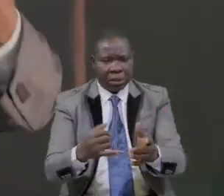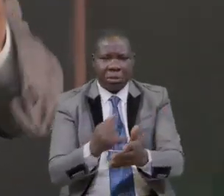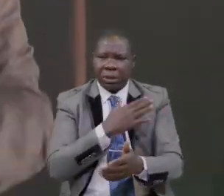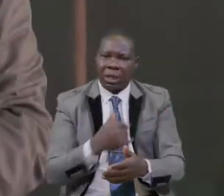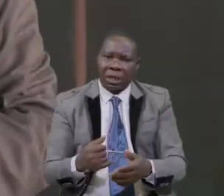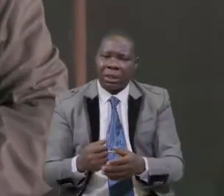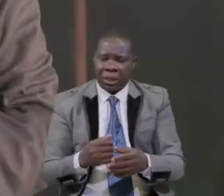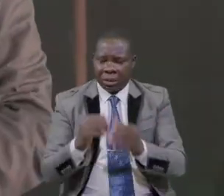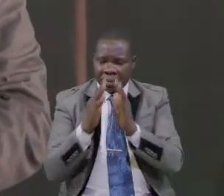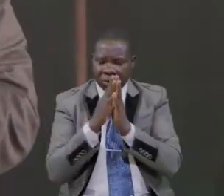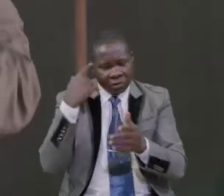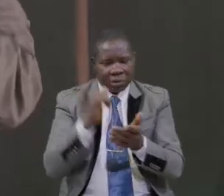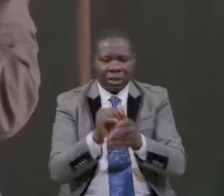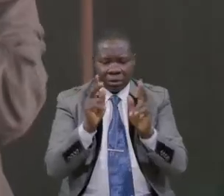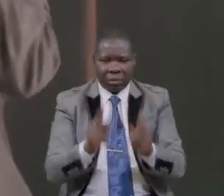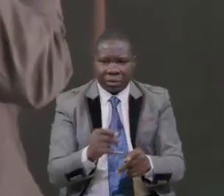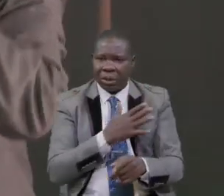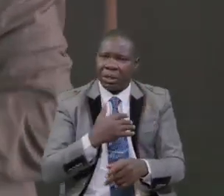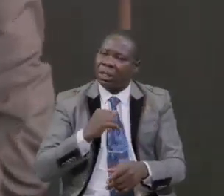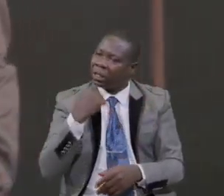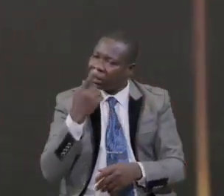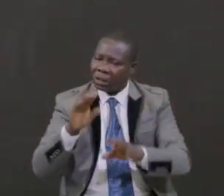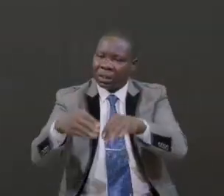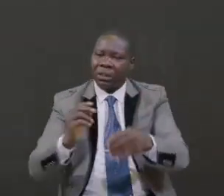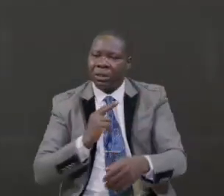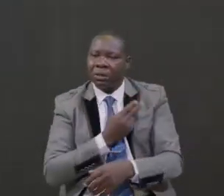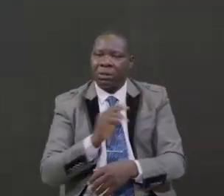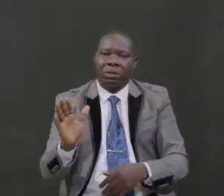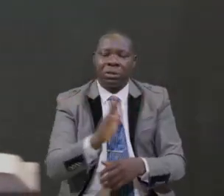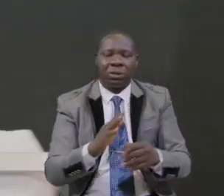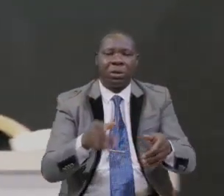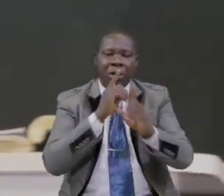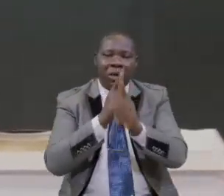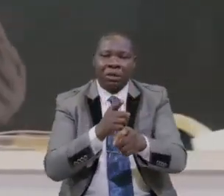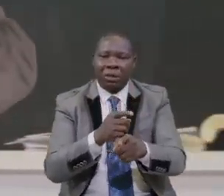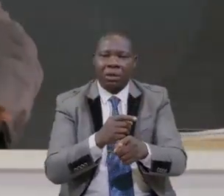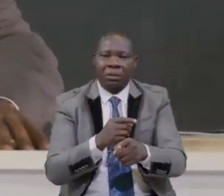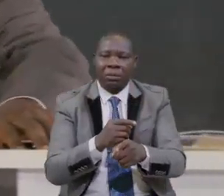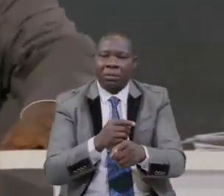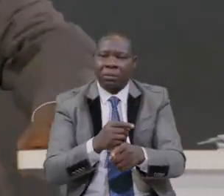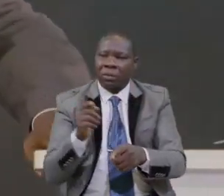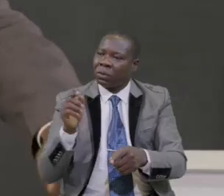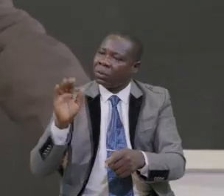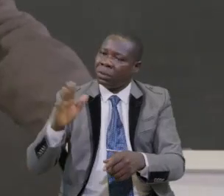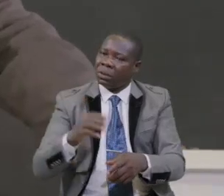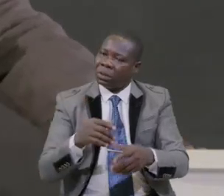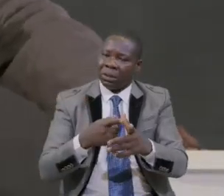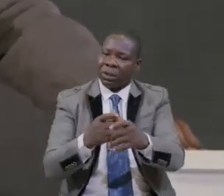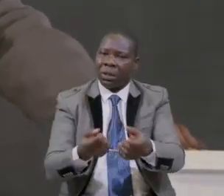I said, give us your answer. In a minute, she rang back and said, I am